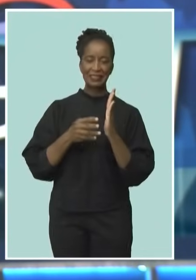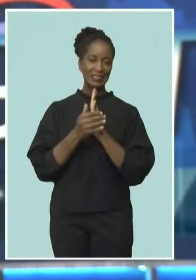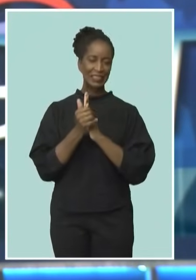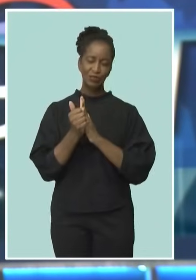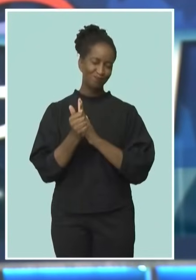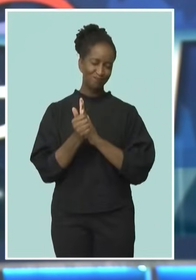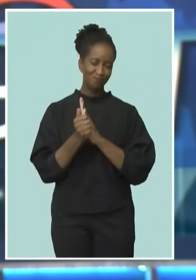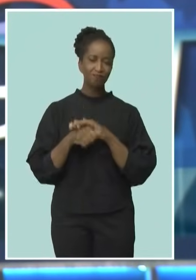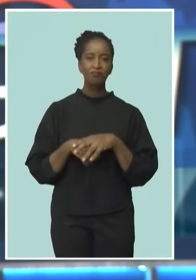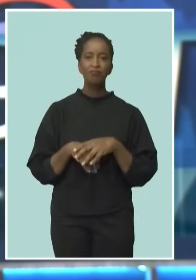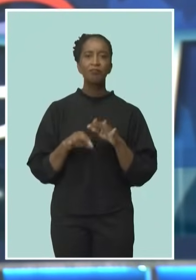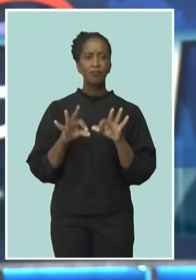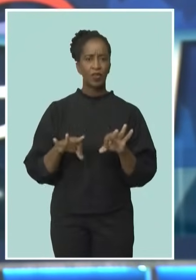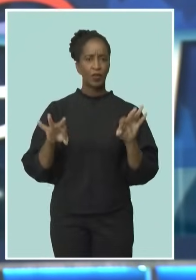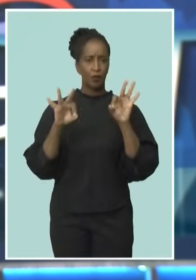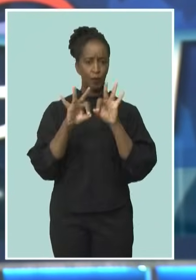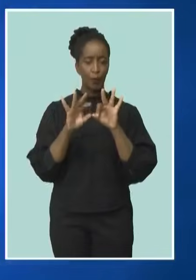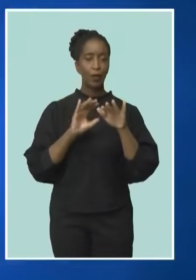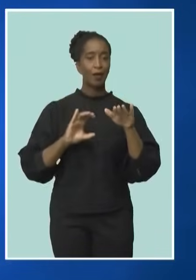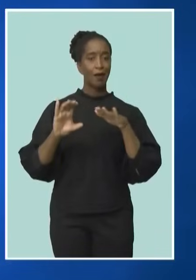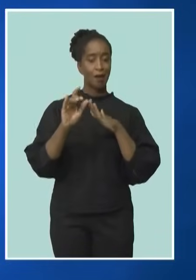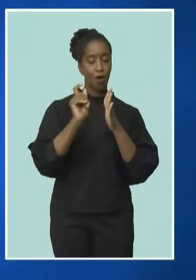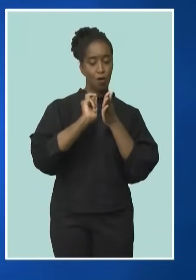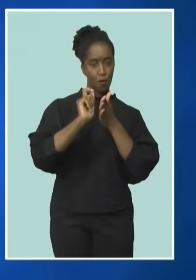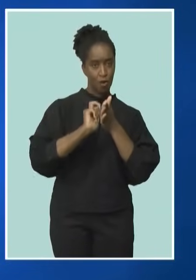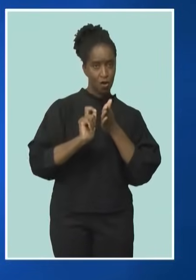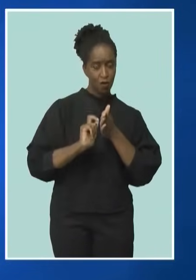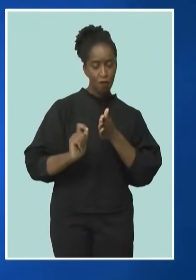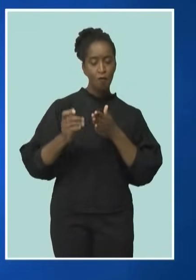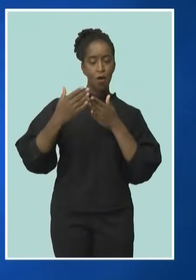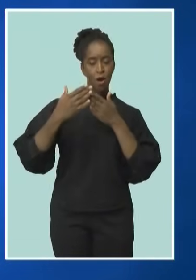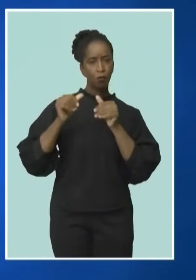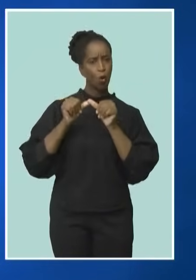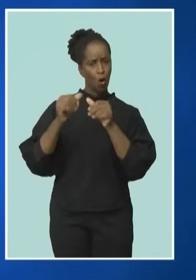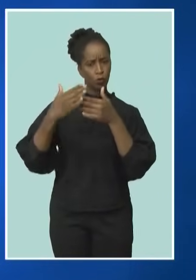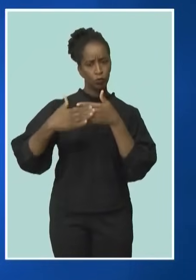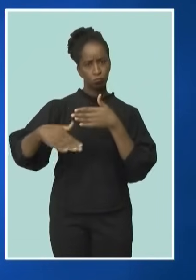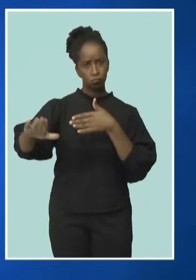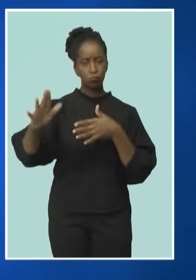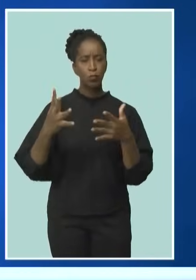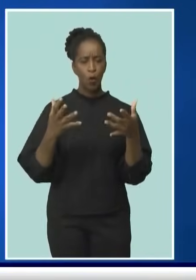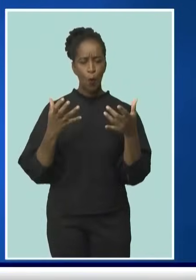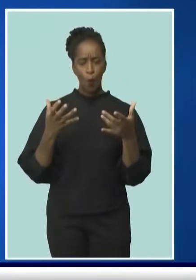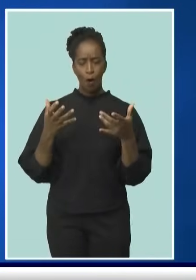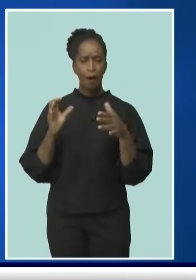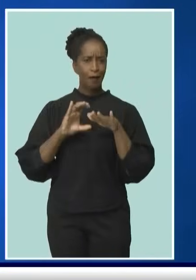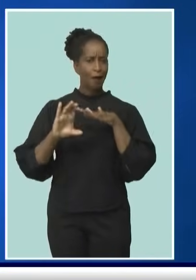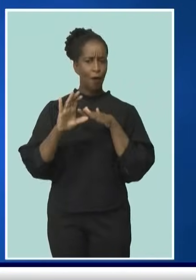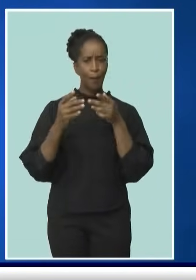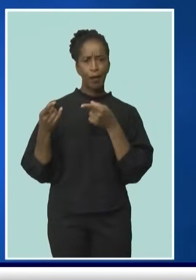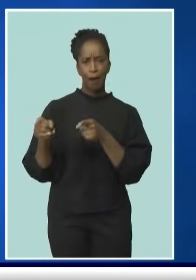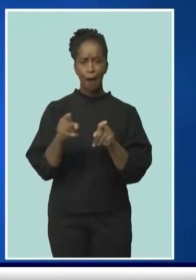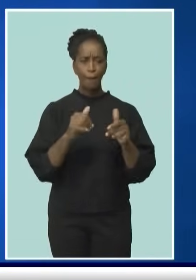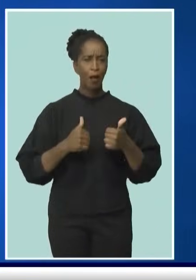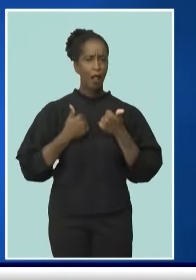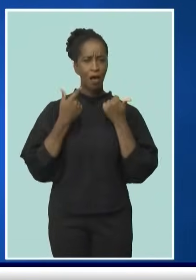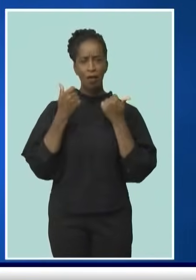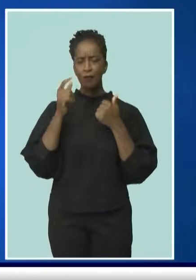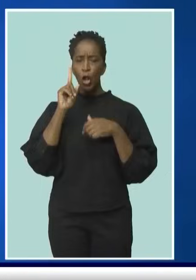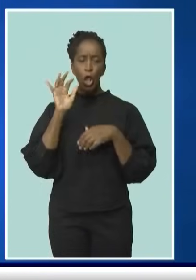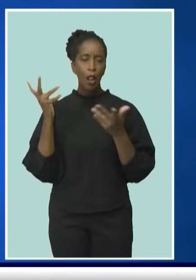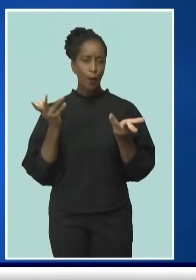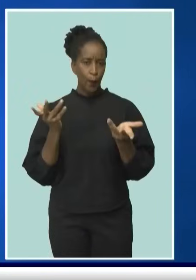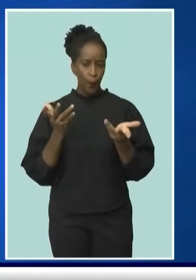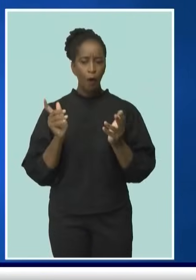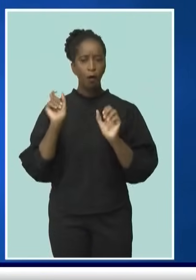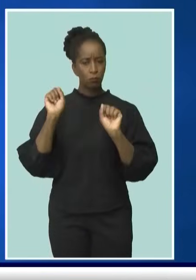for generations to come. We want our stories to be told through our lens, and we also want it to